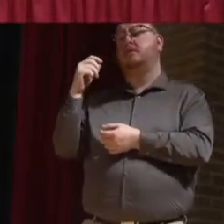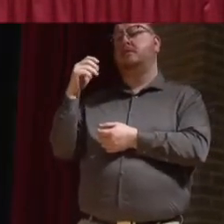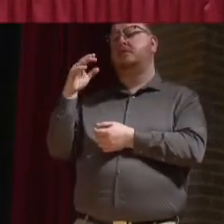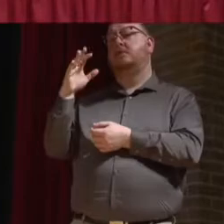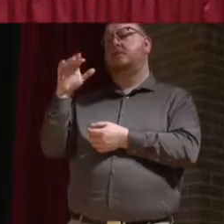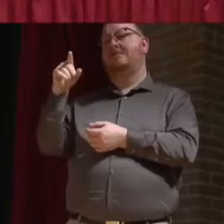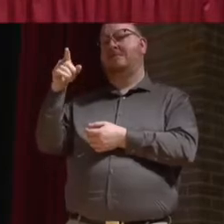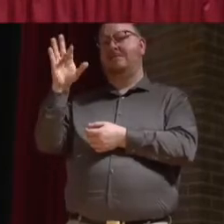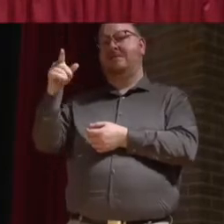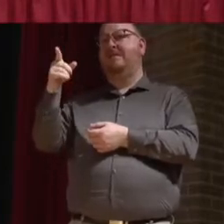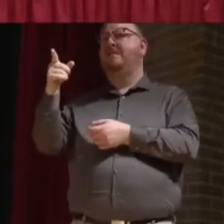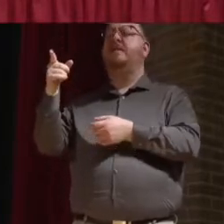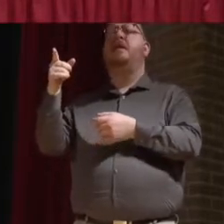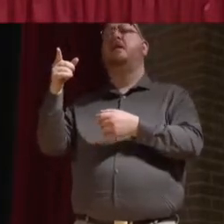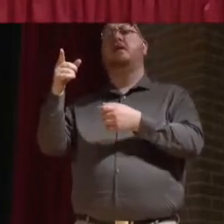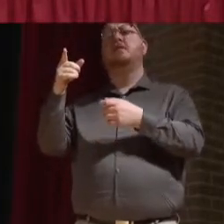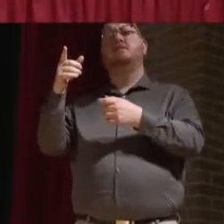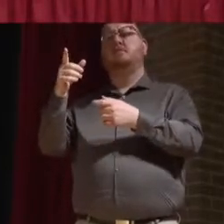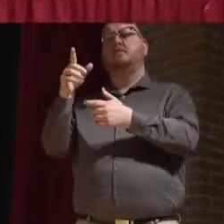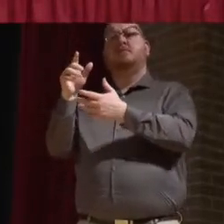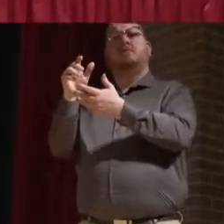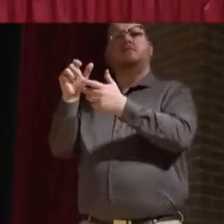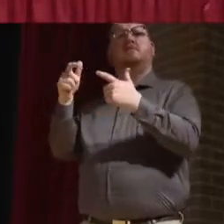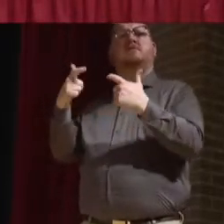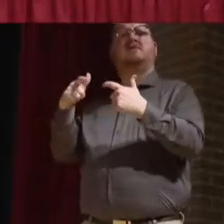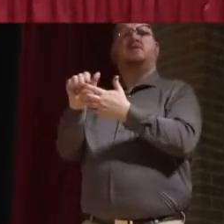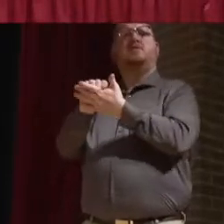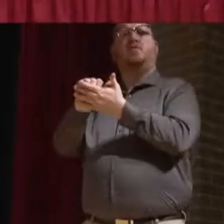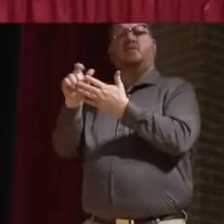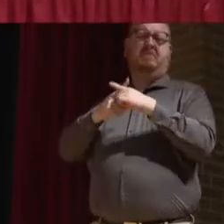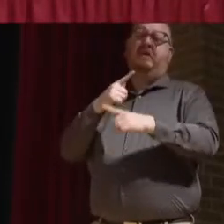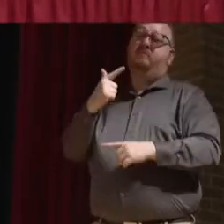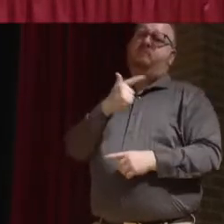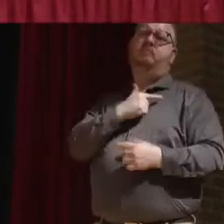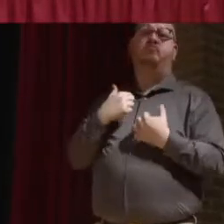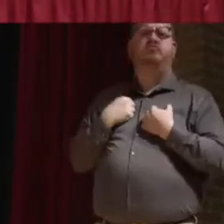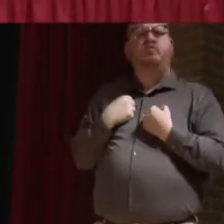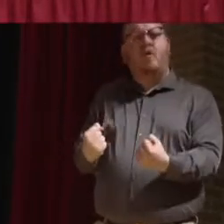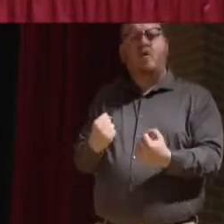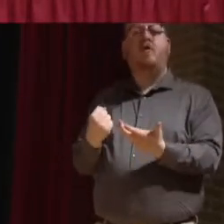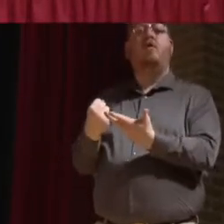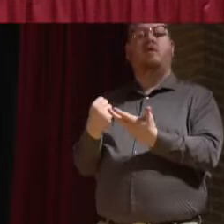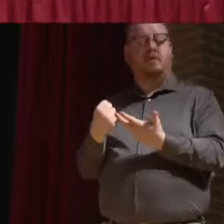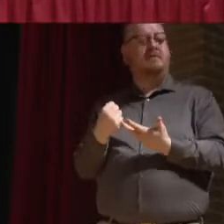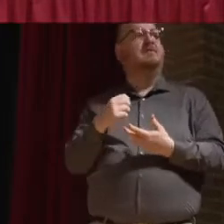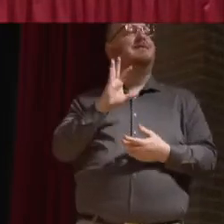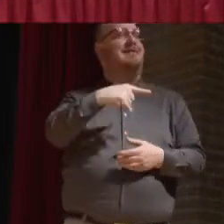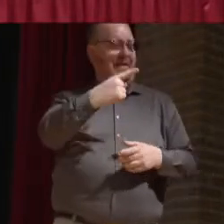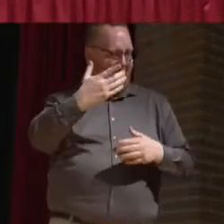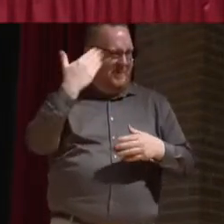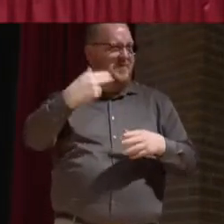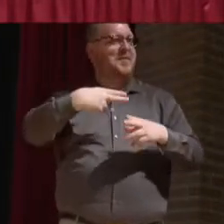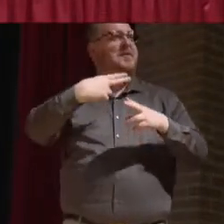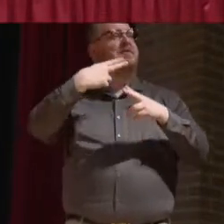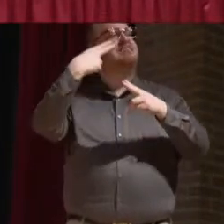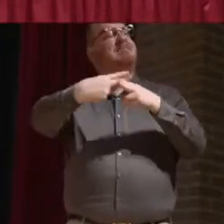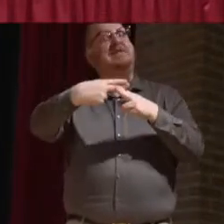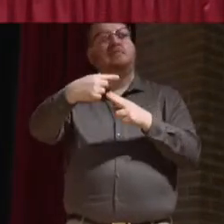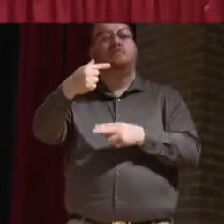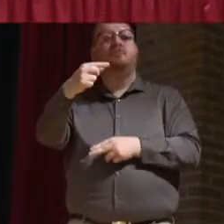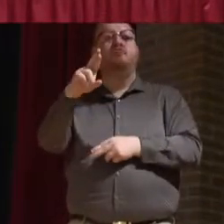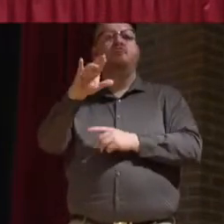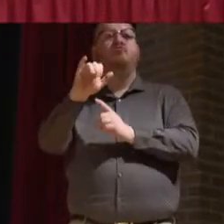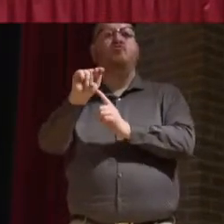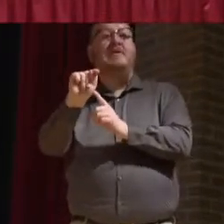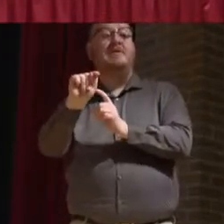cooks, I'm tired of washing dishes, I want to cook on the line. And his dad said to me, I'll never. Too. I mean, I think that he was so